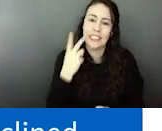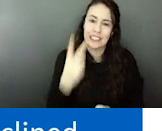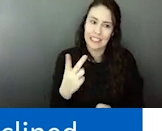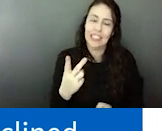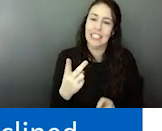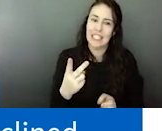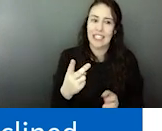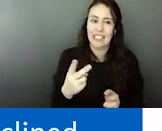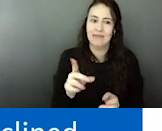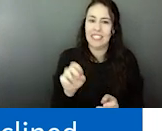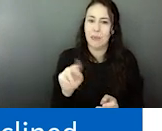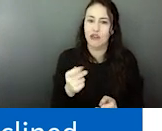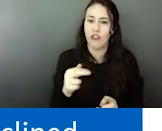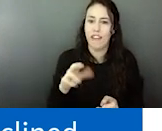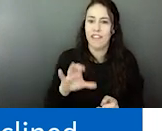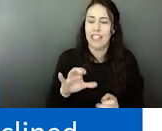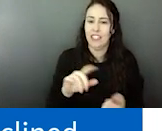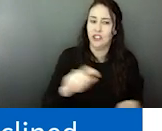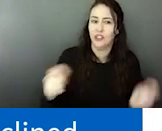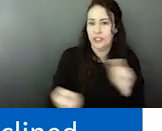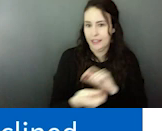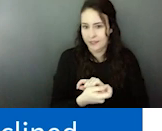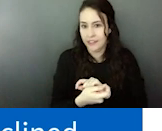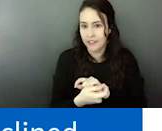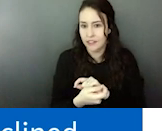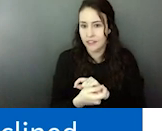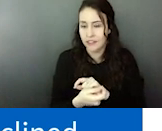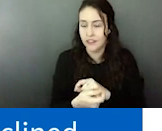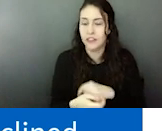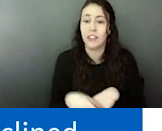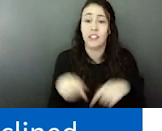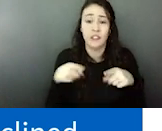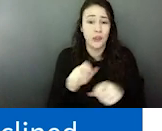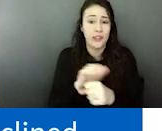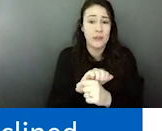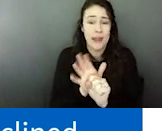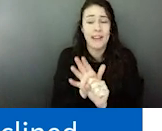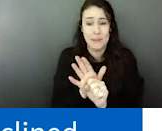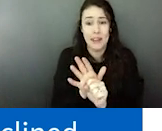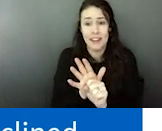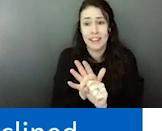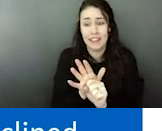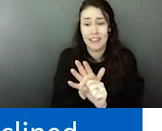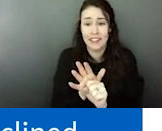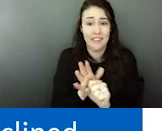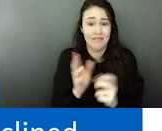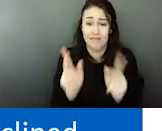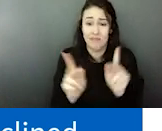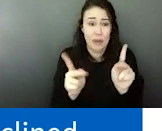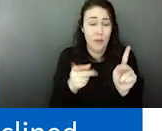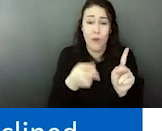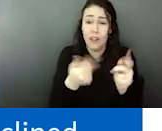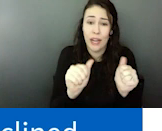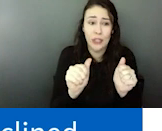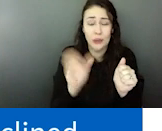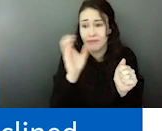in general. There was quite an exodus from the state during the pandemic, likely individuals trying to find a more affordable place